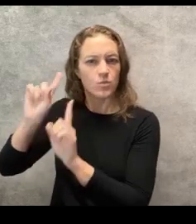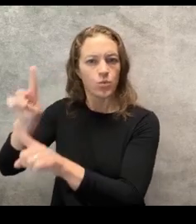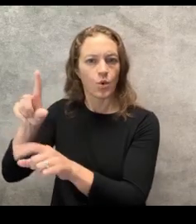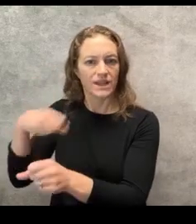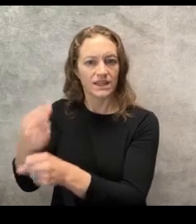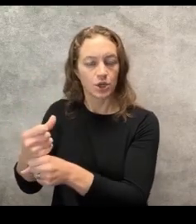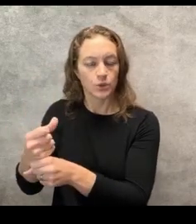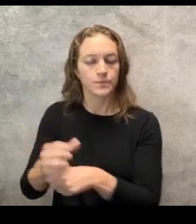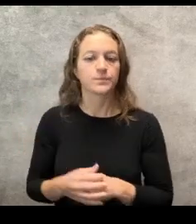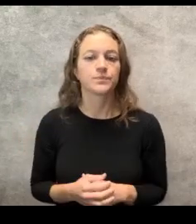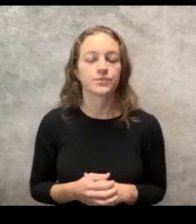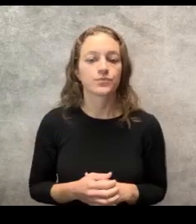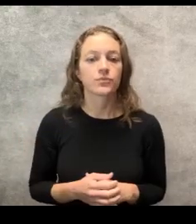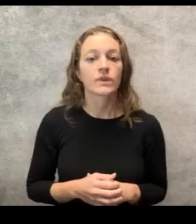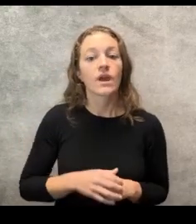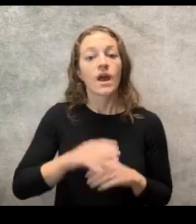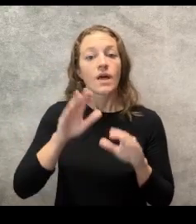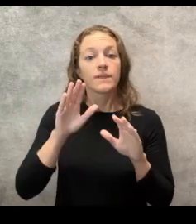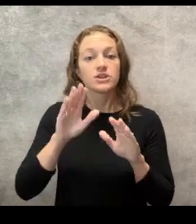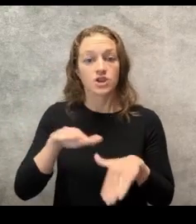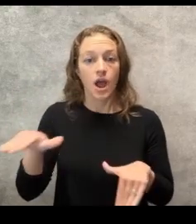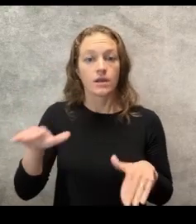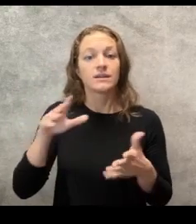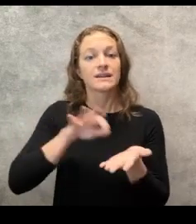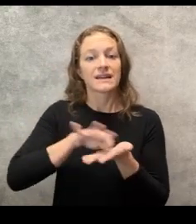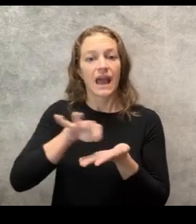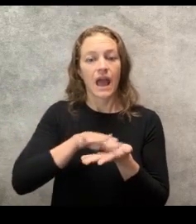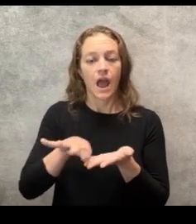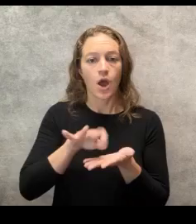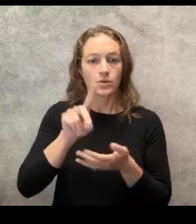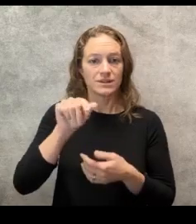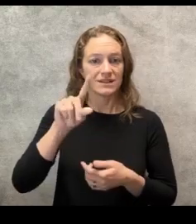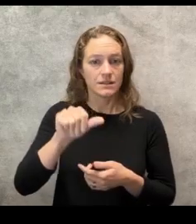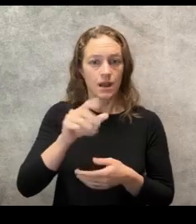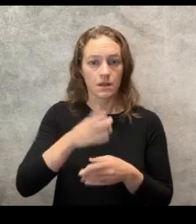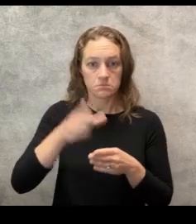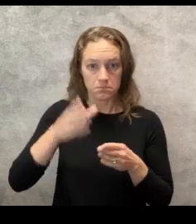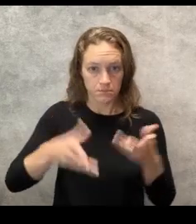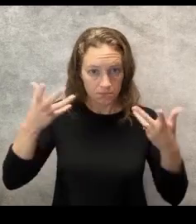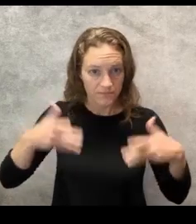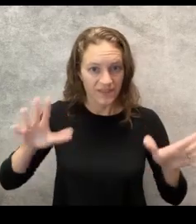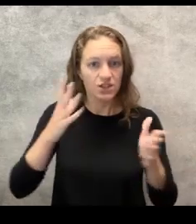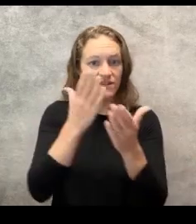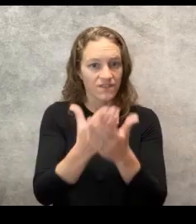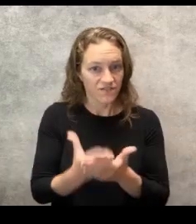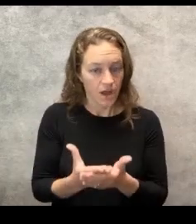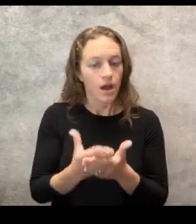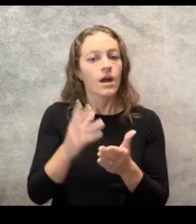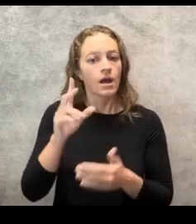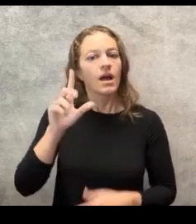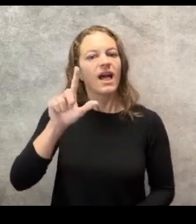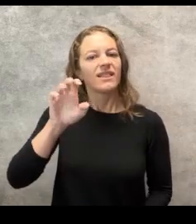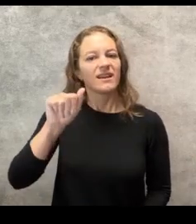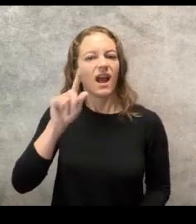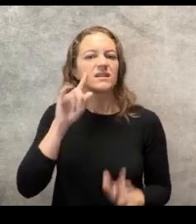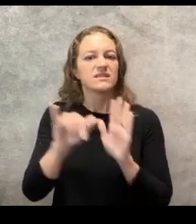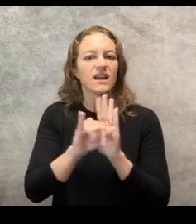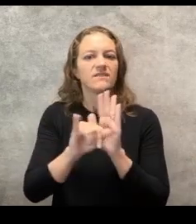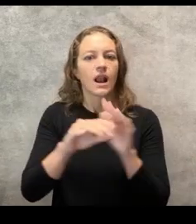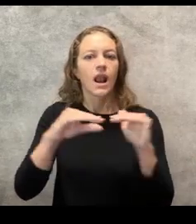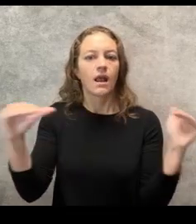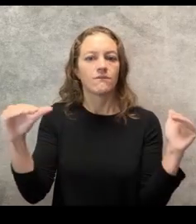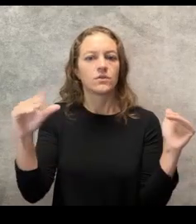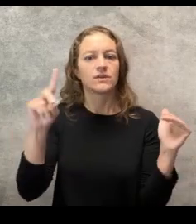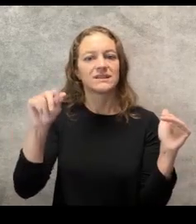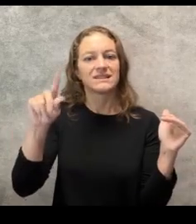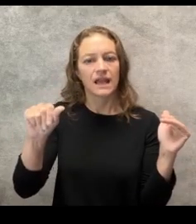Once the child count data are complete and verified, the LEA level identification data by each of